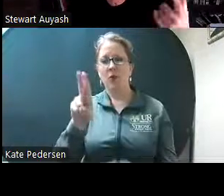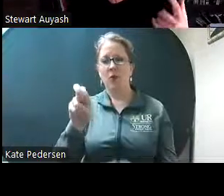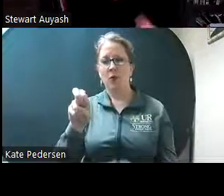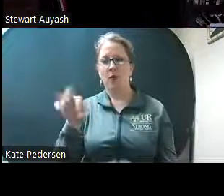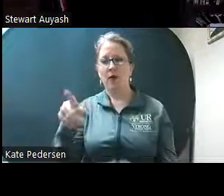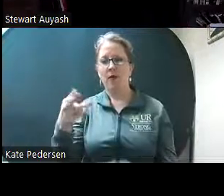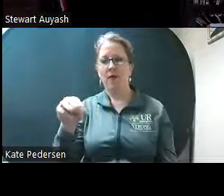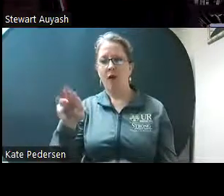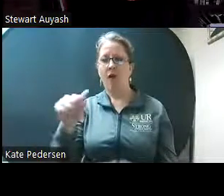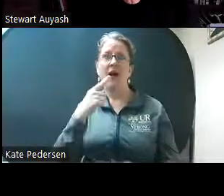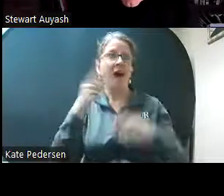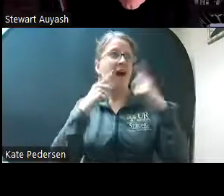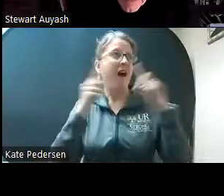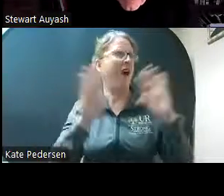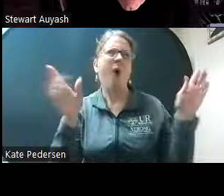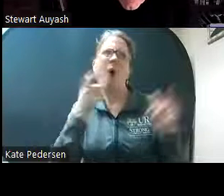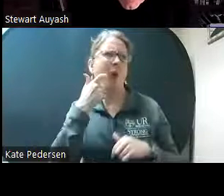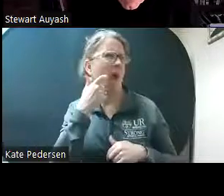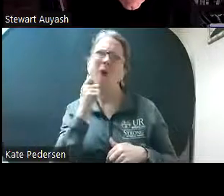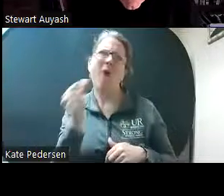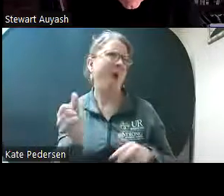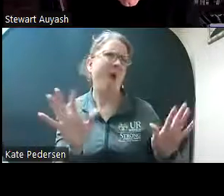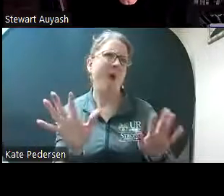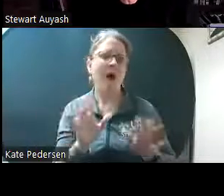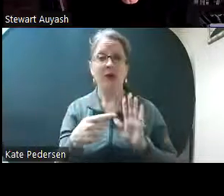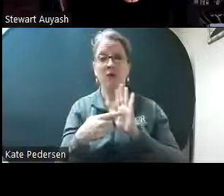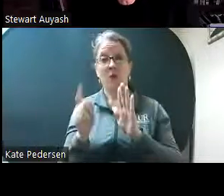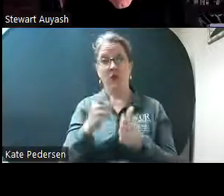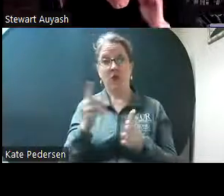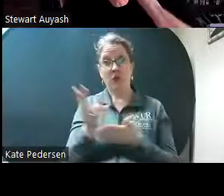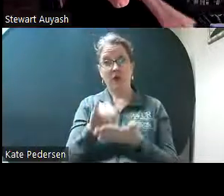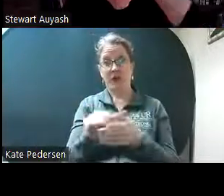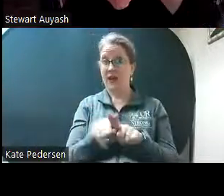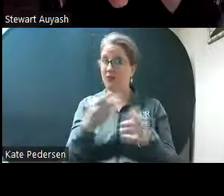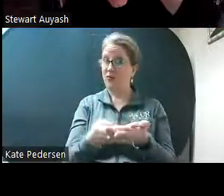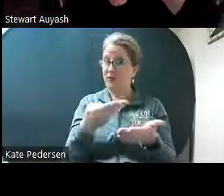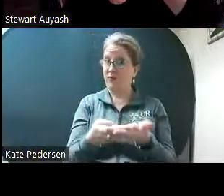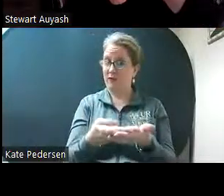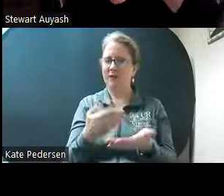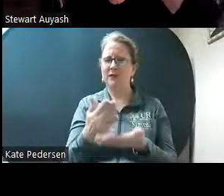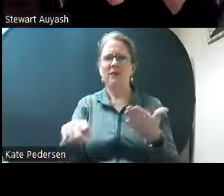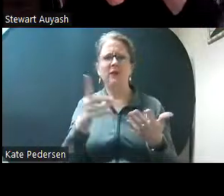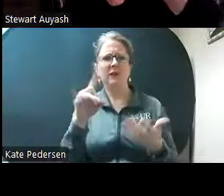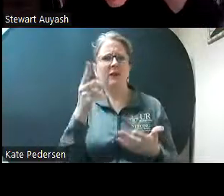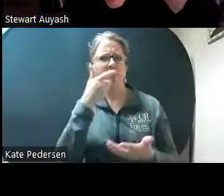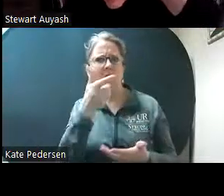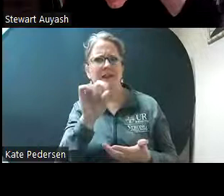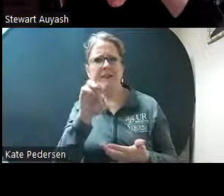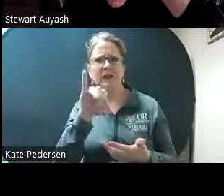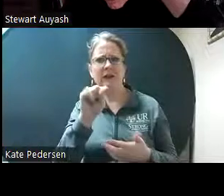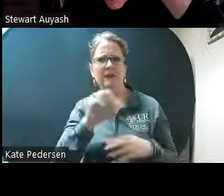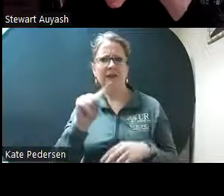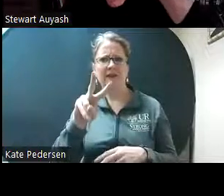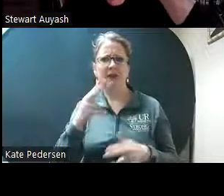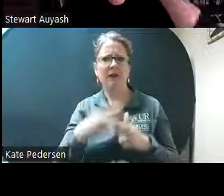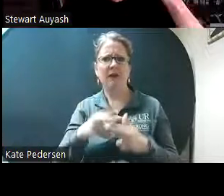is non-addictive, and I'll show you the next slide in which they use that as proof. Those of you who may have watched the series on television called